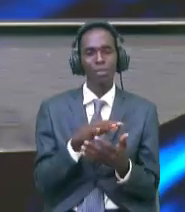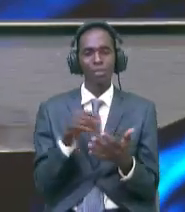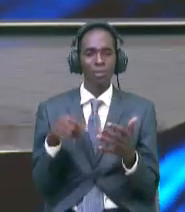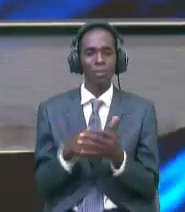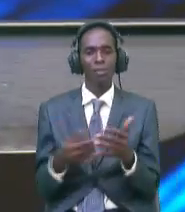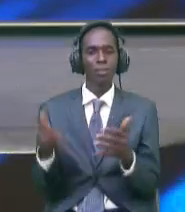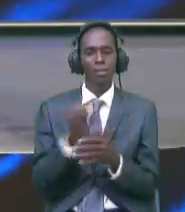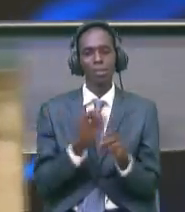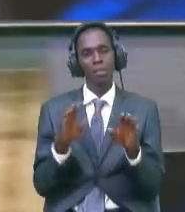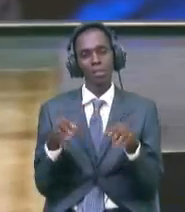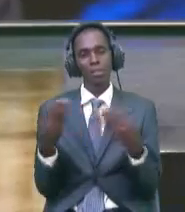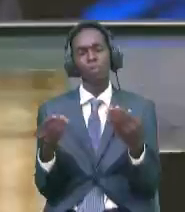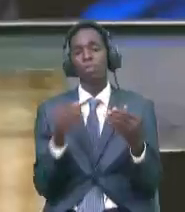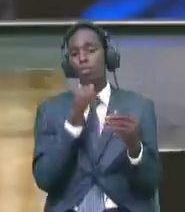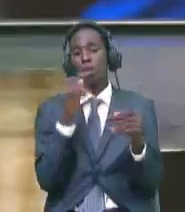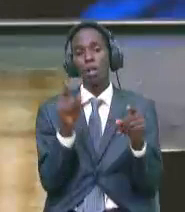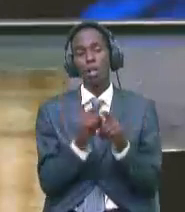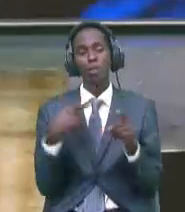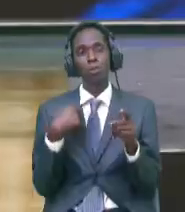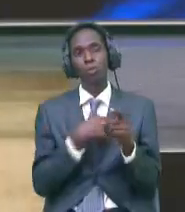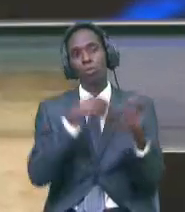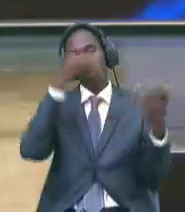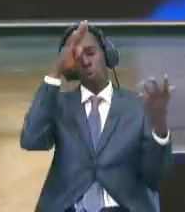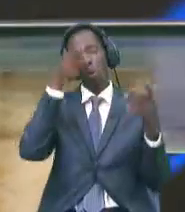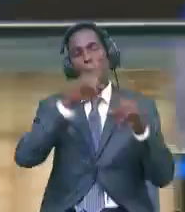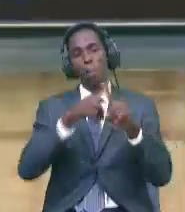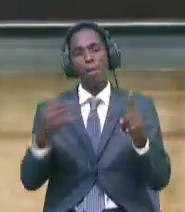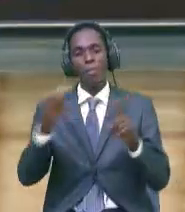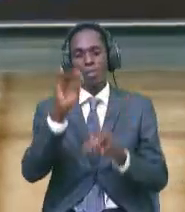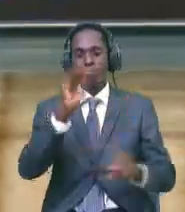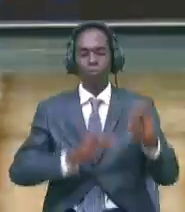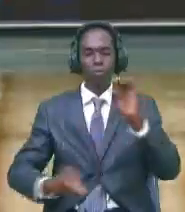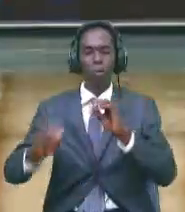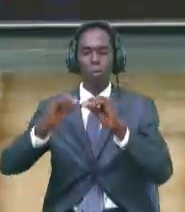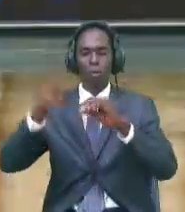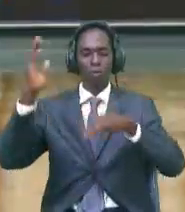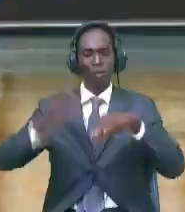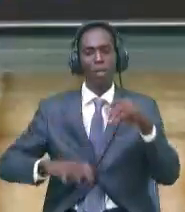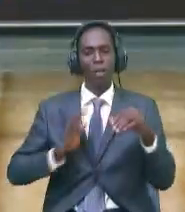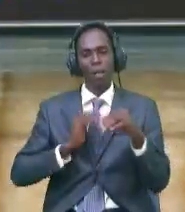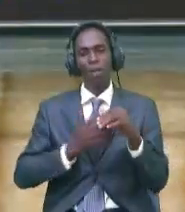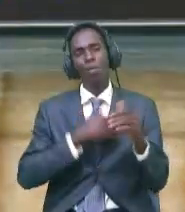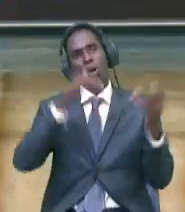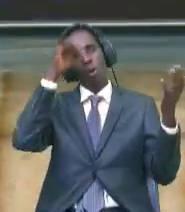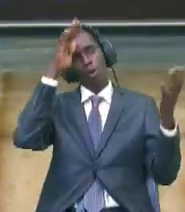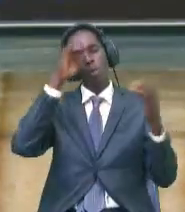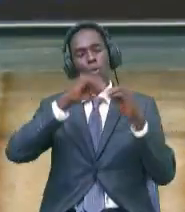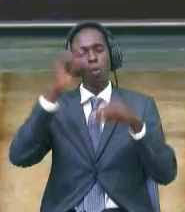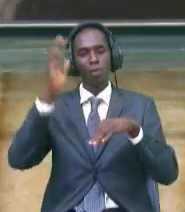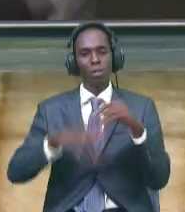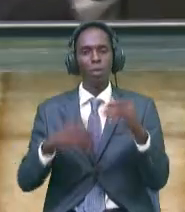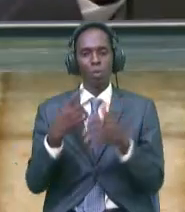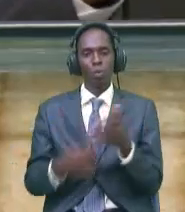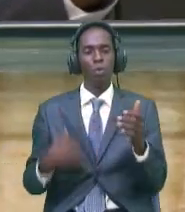hoped. Not as we hoped. They went beyond our hope. They went beyond our expectation. We would